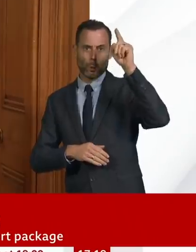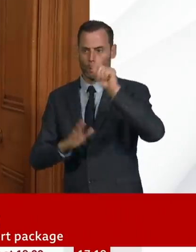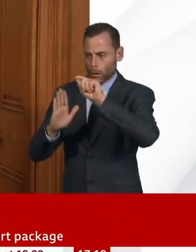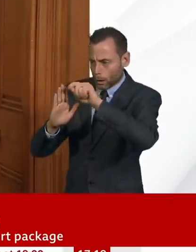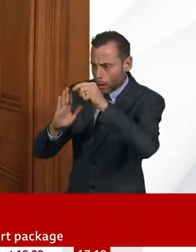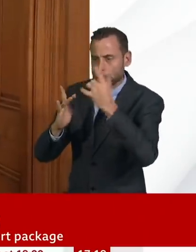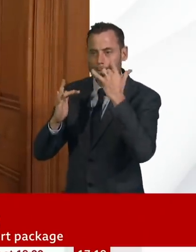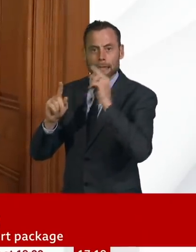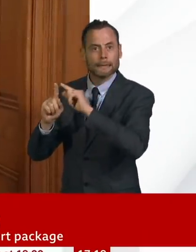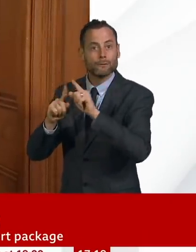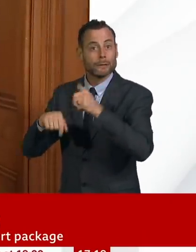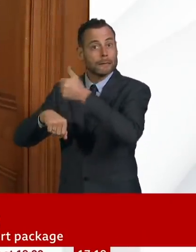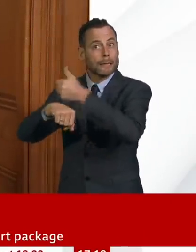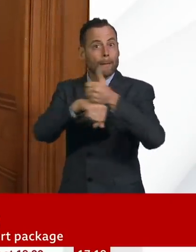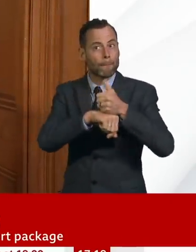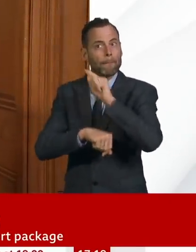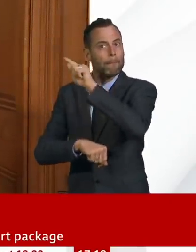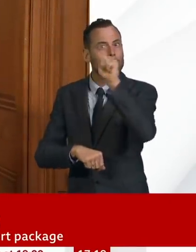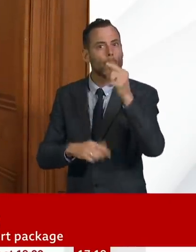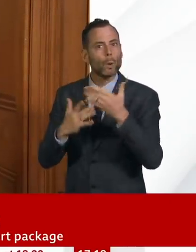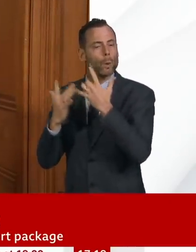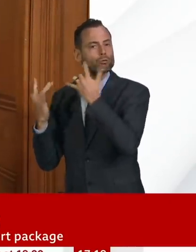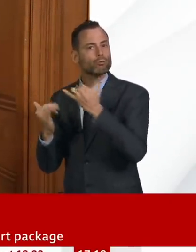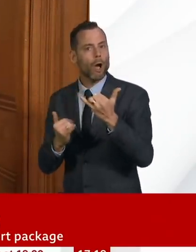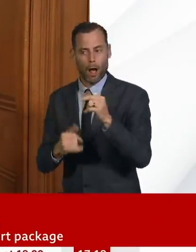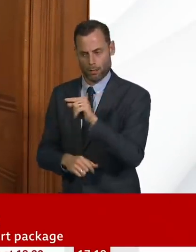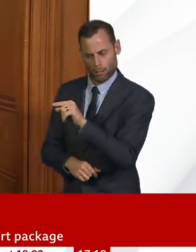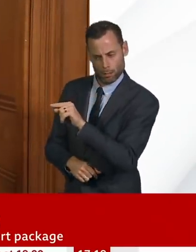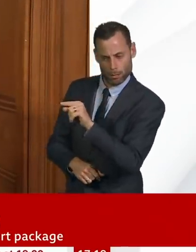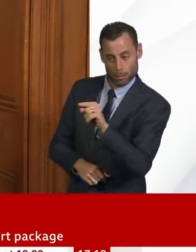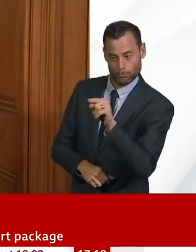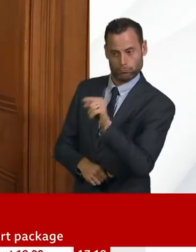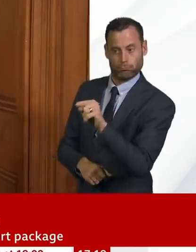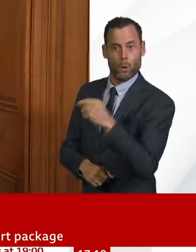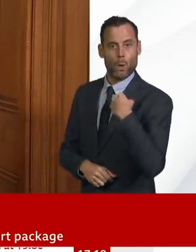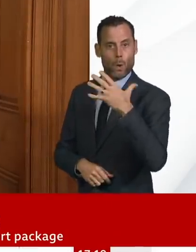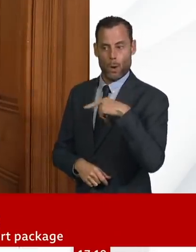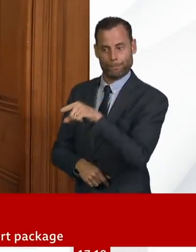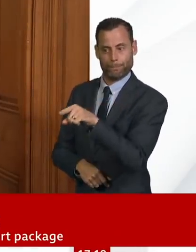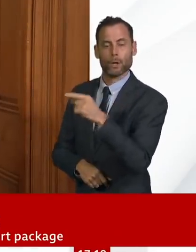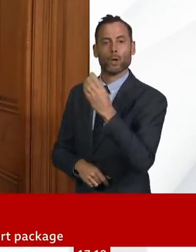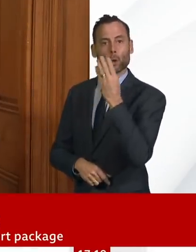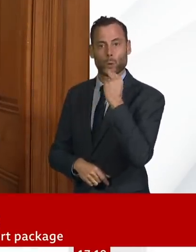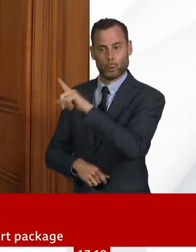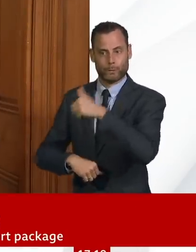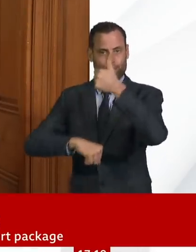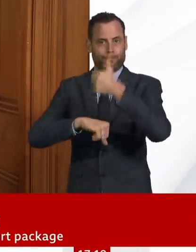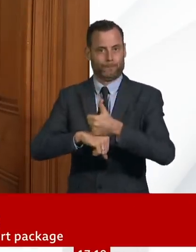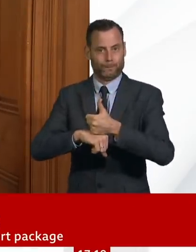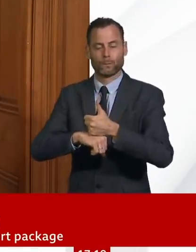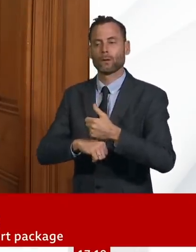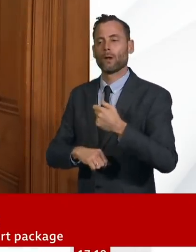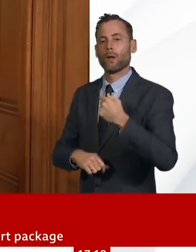hoping to bring in. And as I said in the press conference on Friday, we will be prioritising